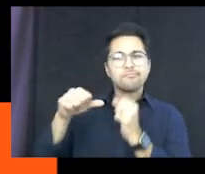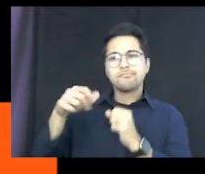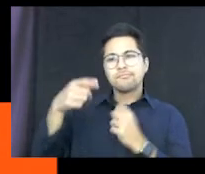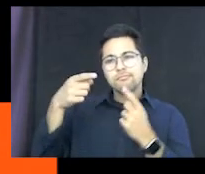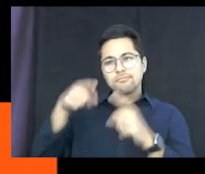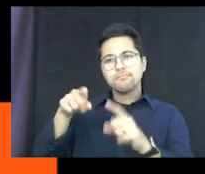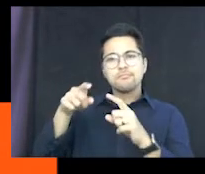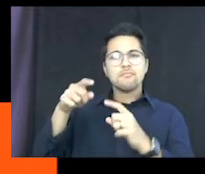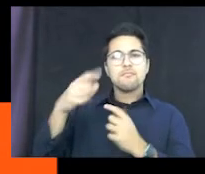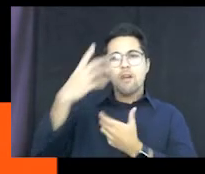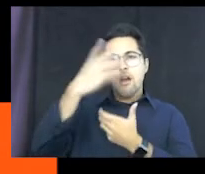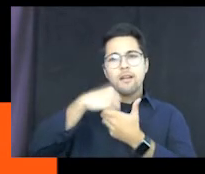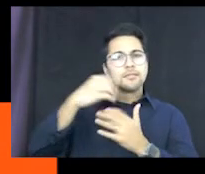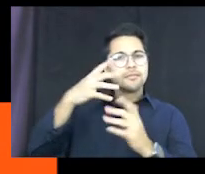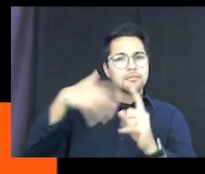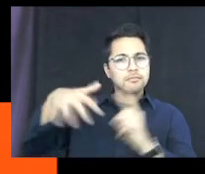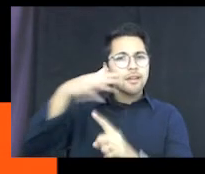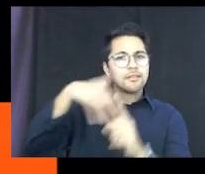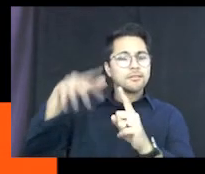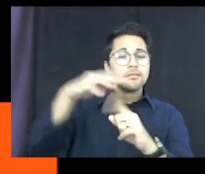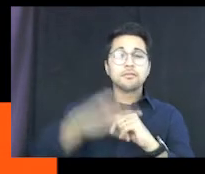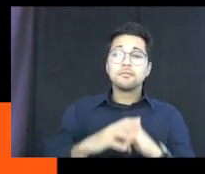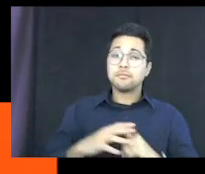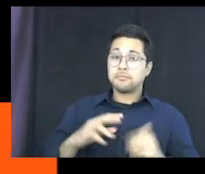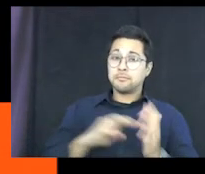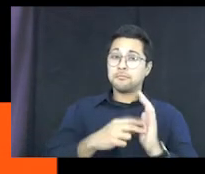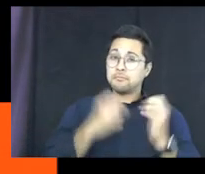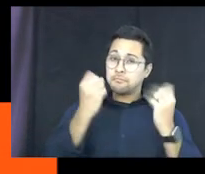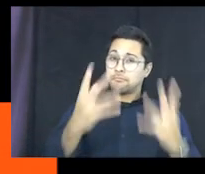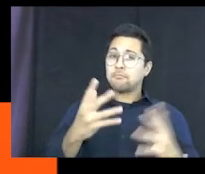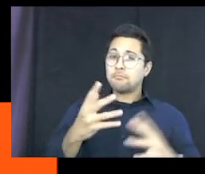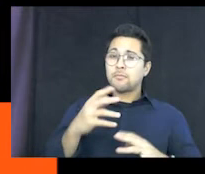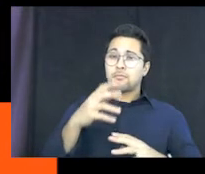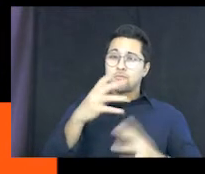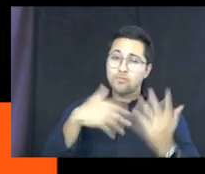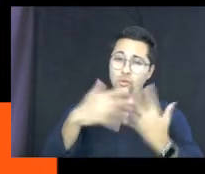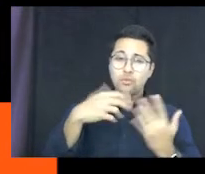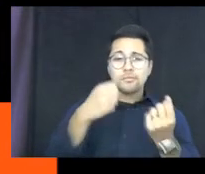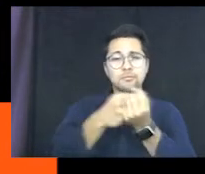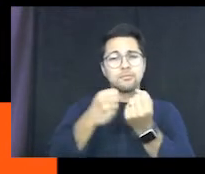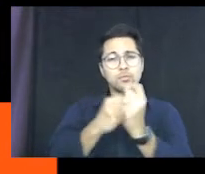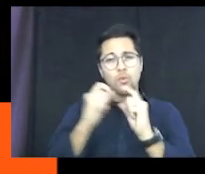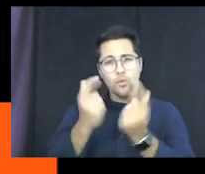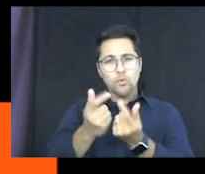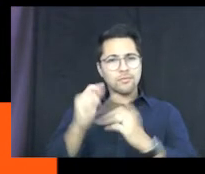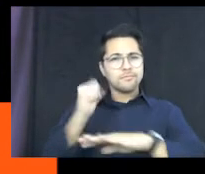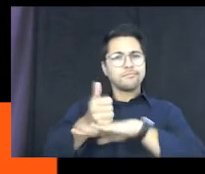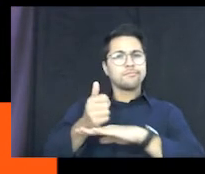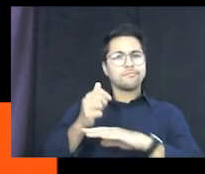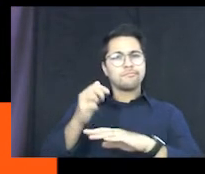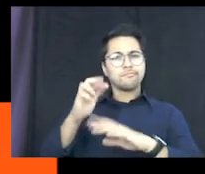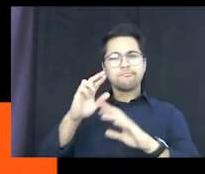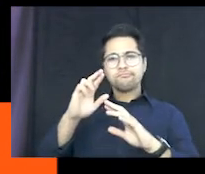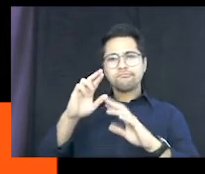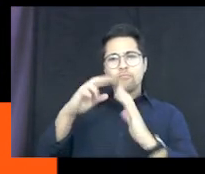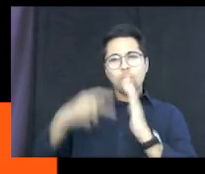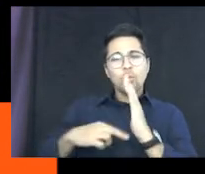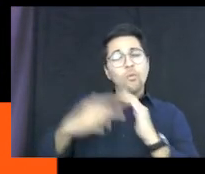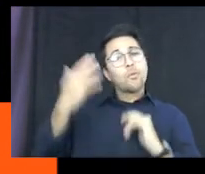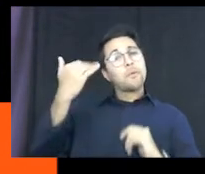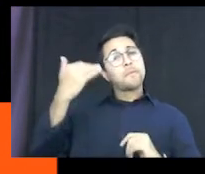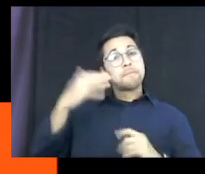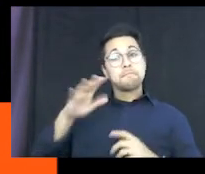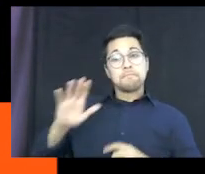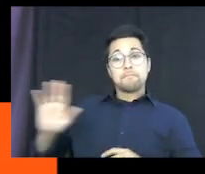space. Indeed, many social and support groups implement these rules so that their